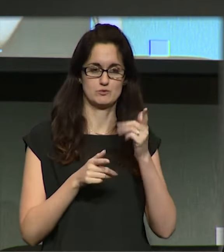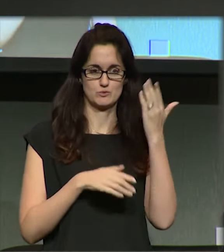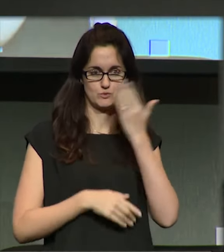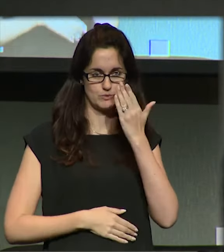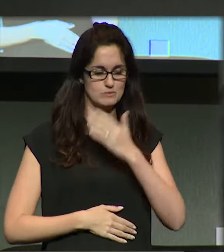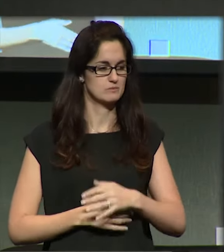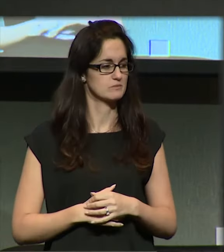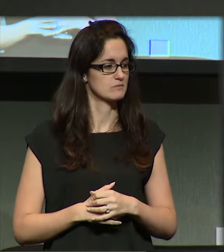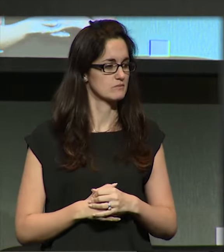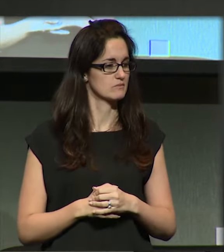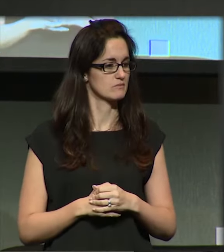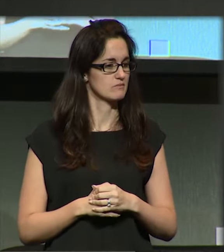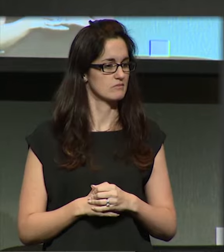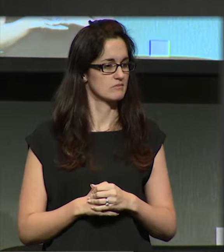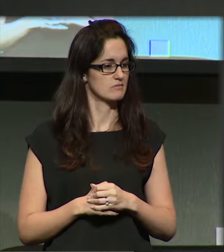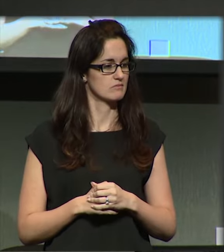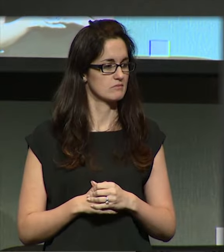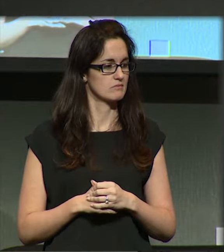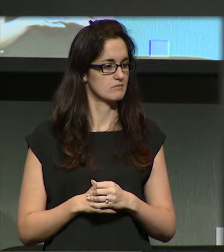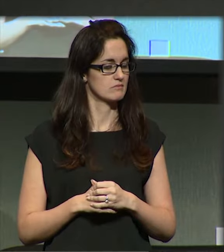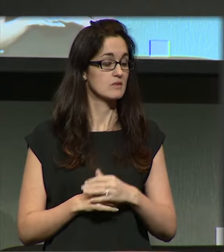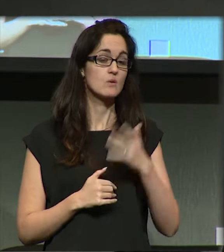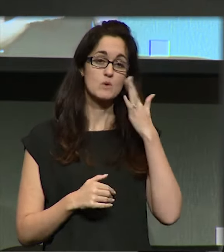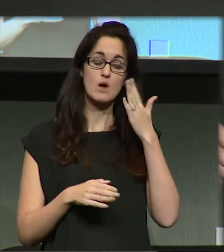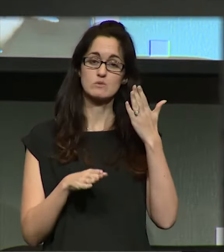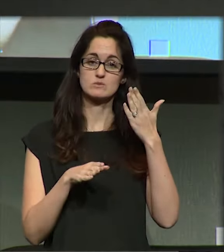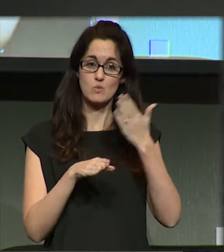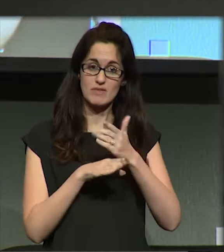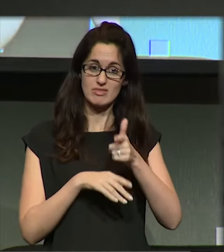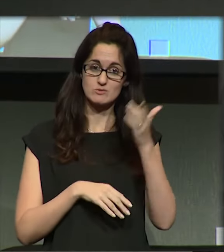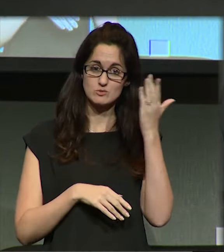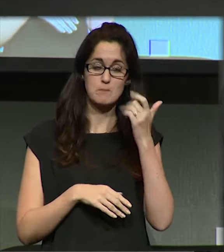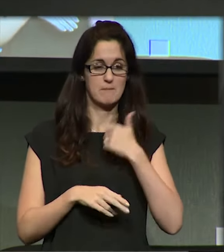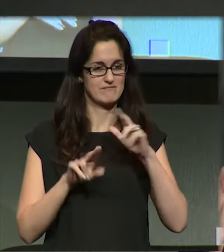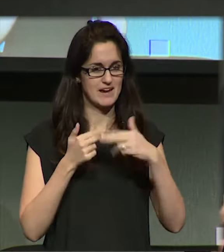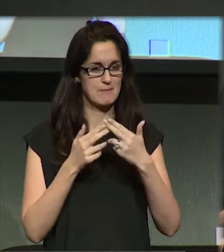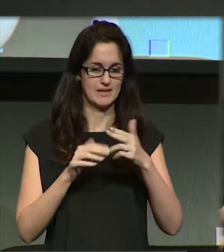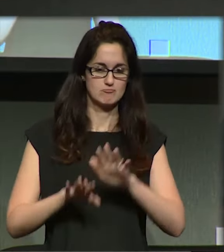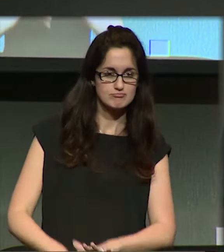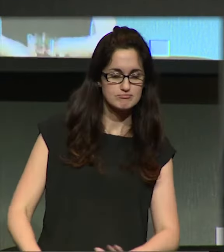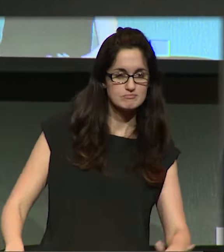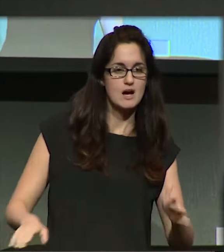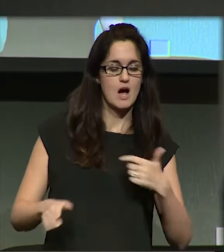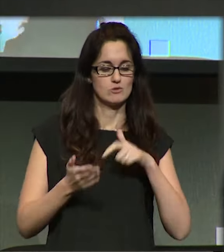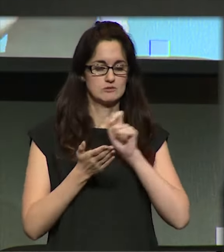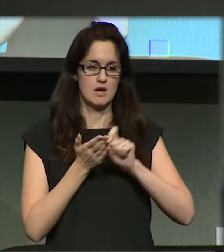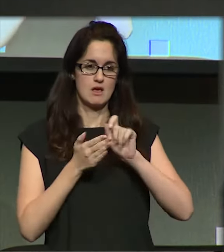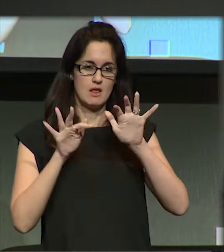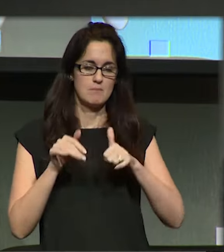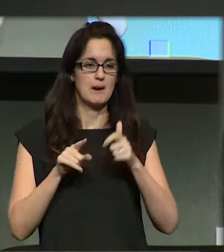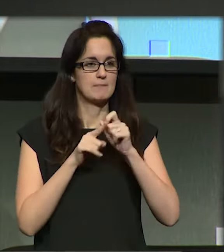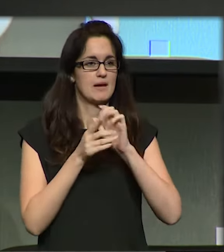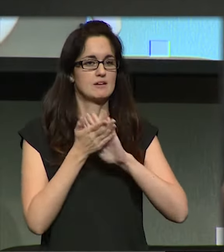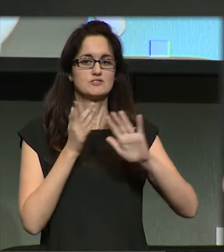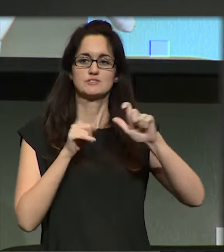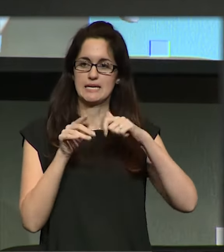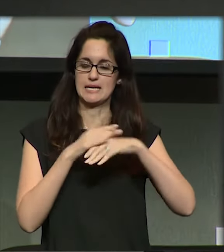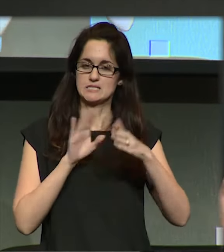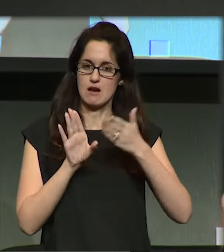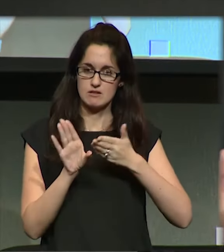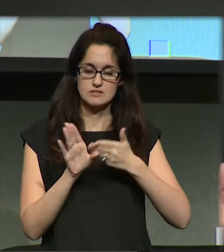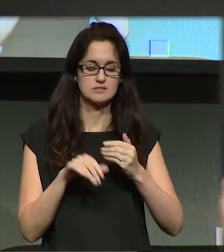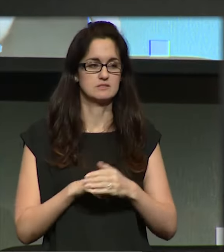saying, you know, at the time when I was working at the school, we had a young family. I was writing my PhD in psychology. I went with a very